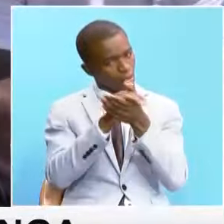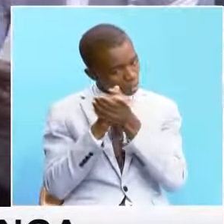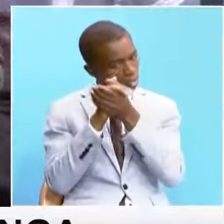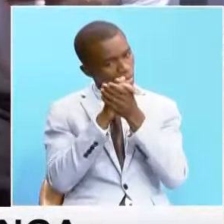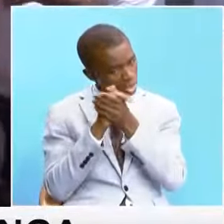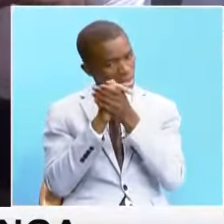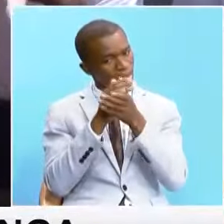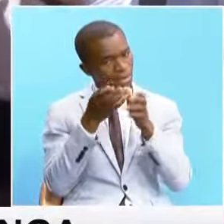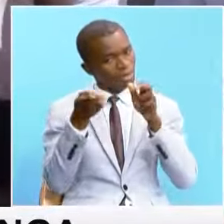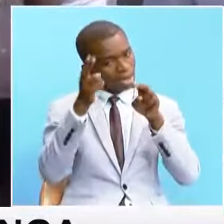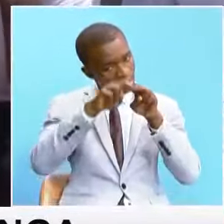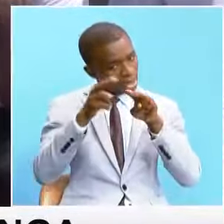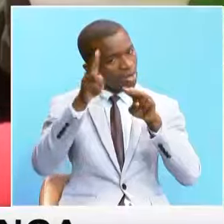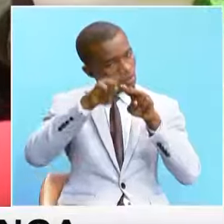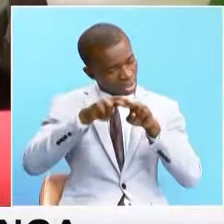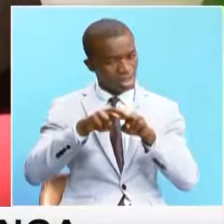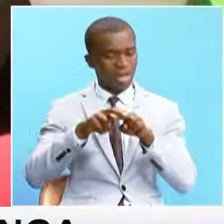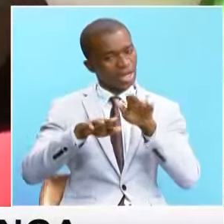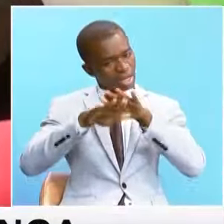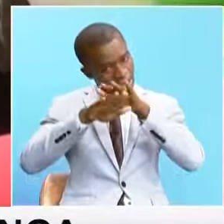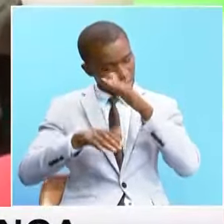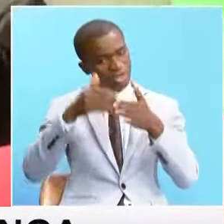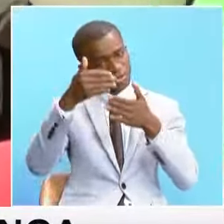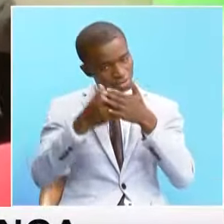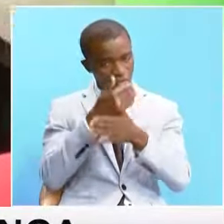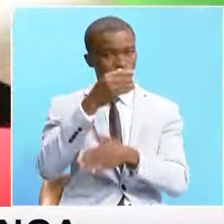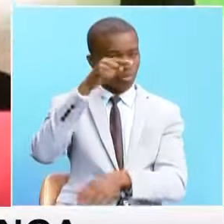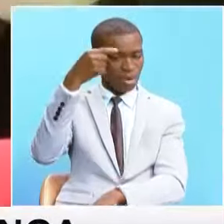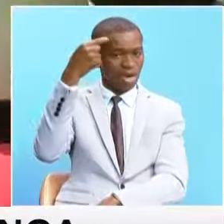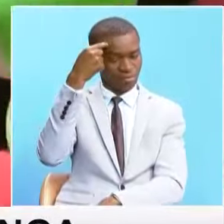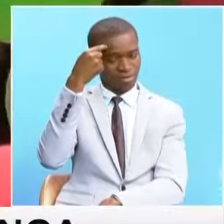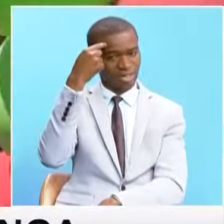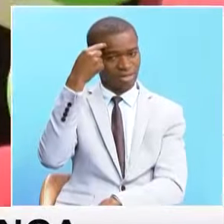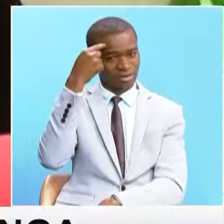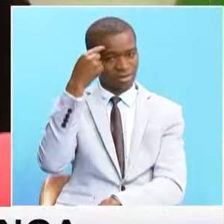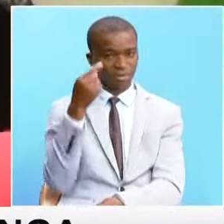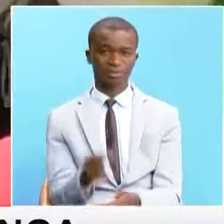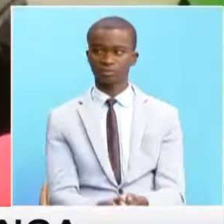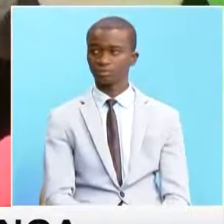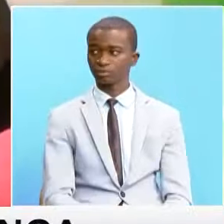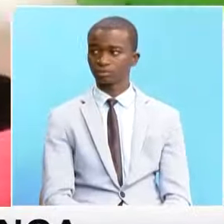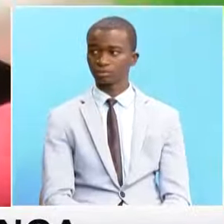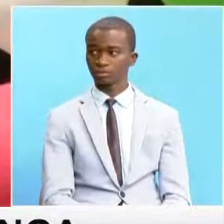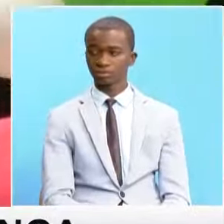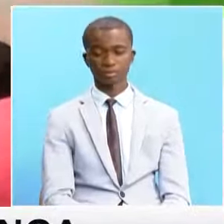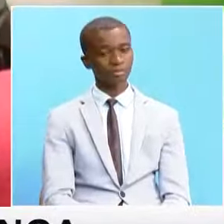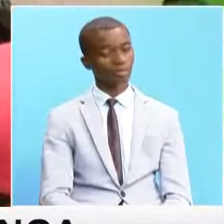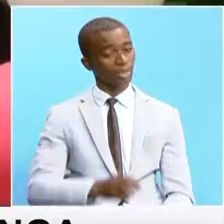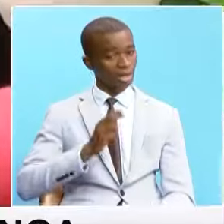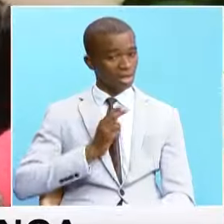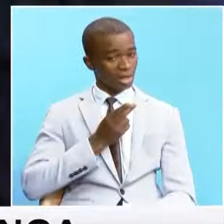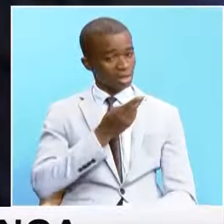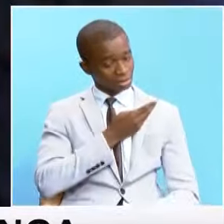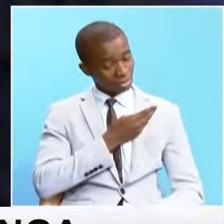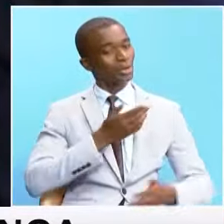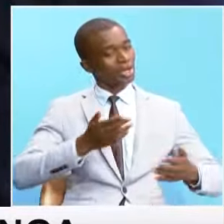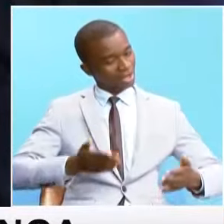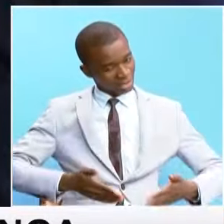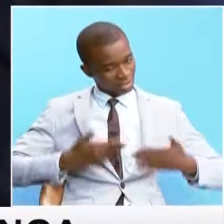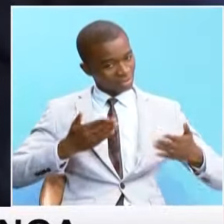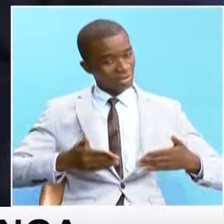under the new Don government. It is also time for us to reflect on what we have accomplished to build a better future, what we